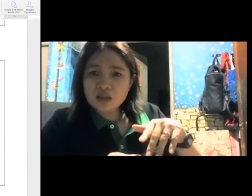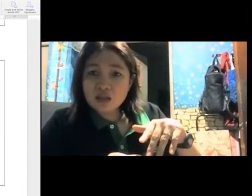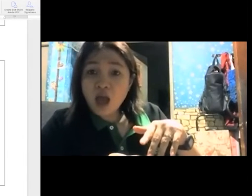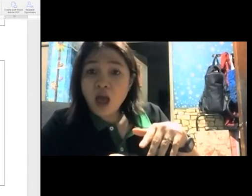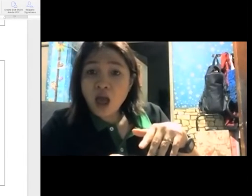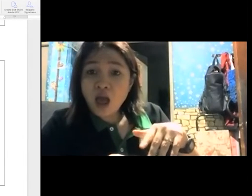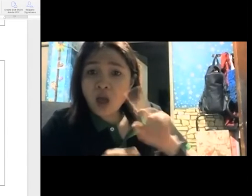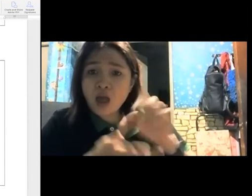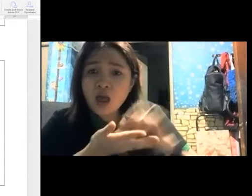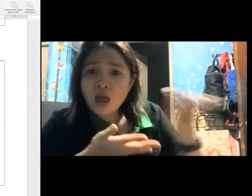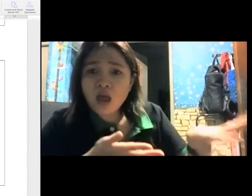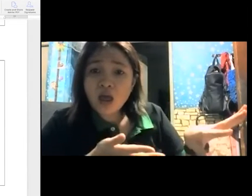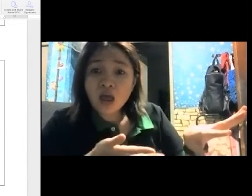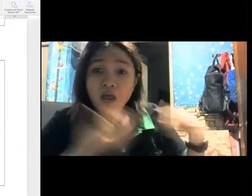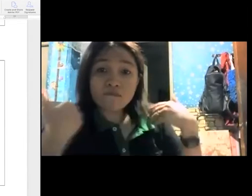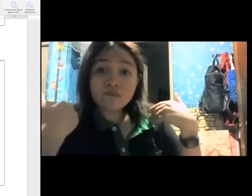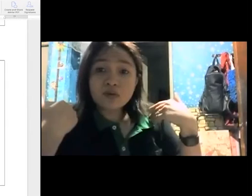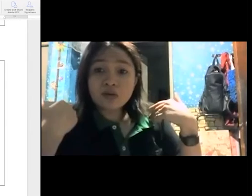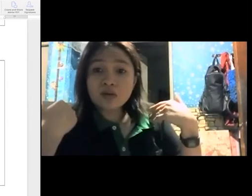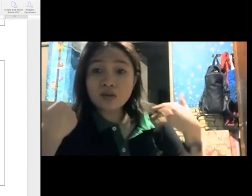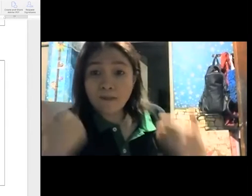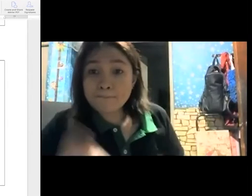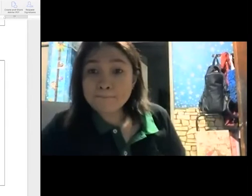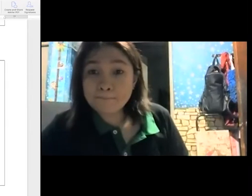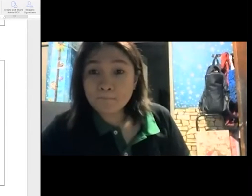consider that because I don't know if it's